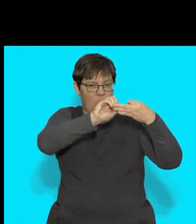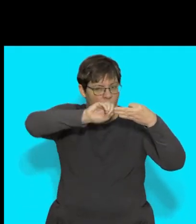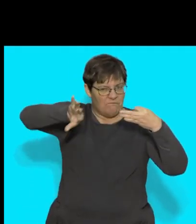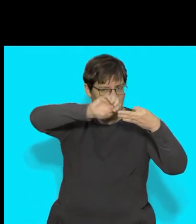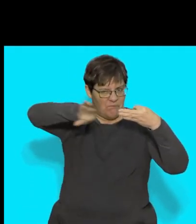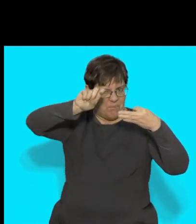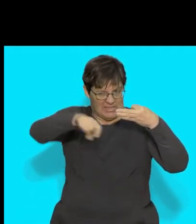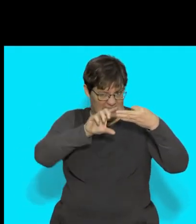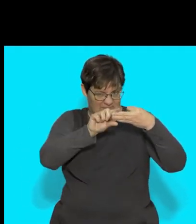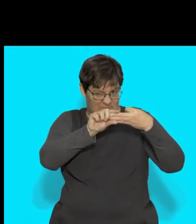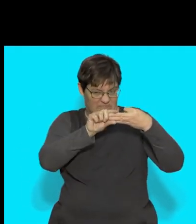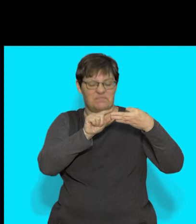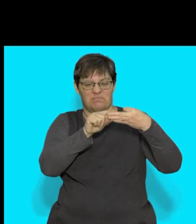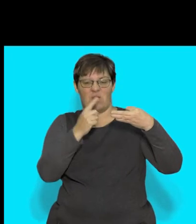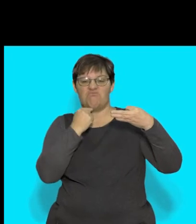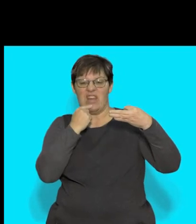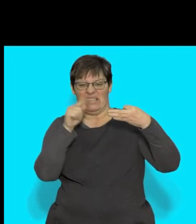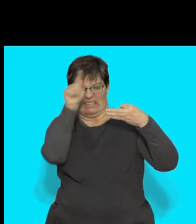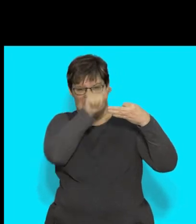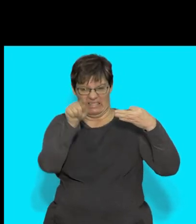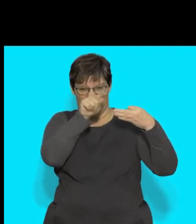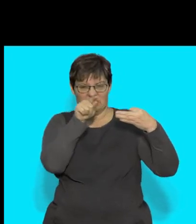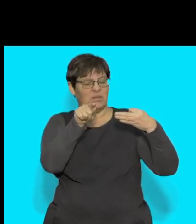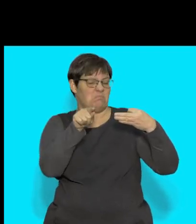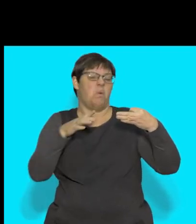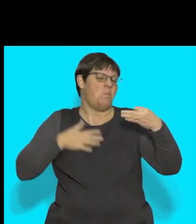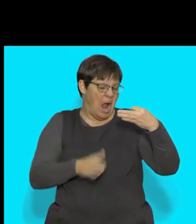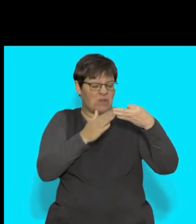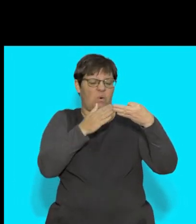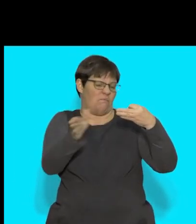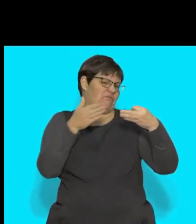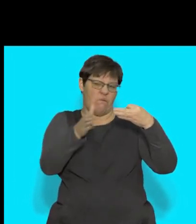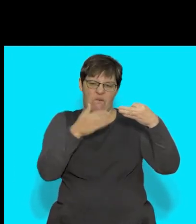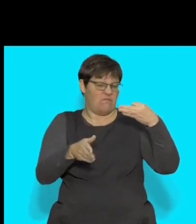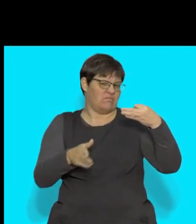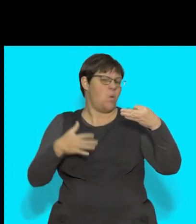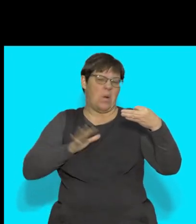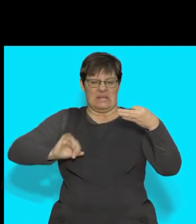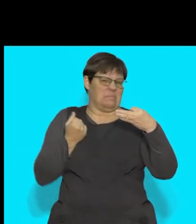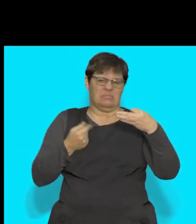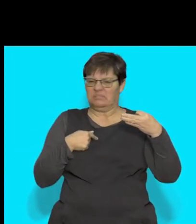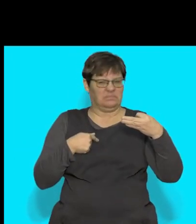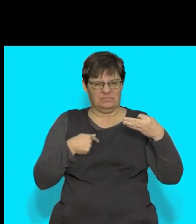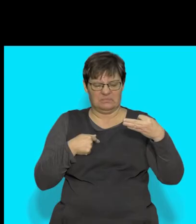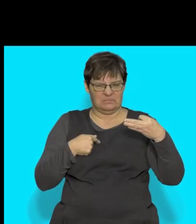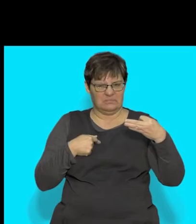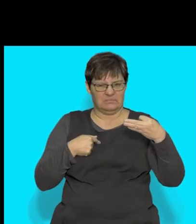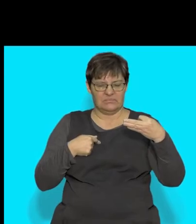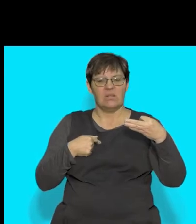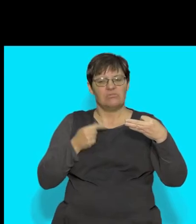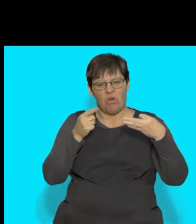my nitrogenous wastes, bad stuff, right? So I'm going to put a red mark by them.